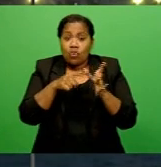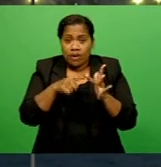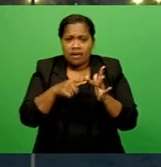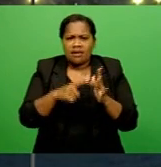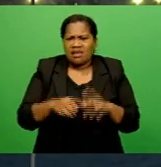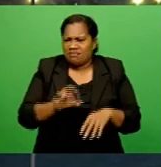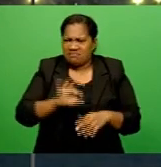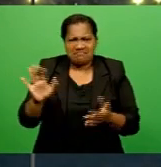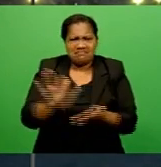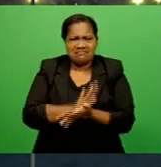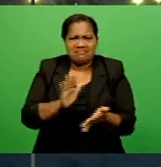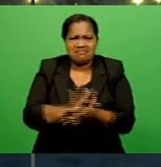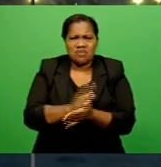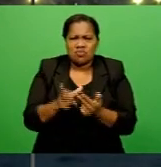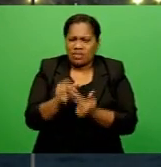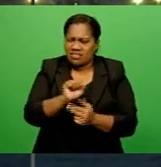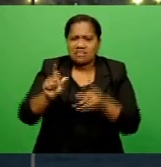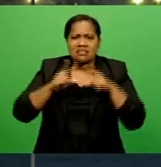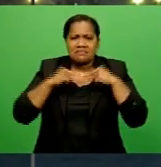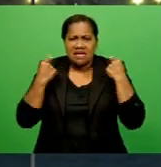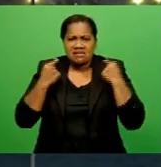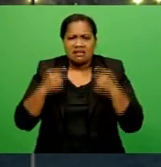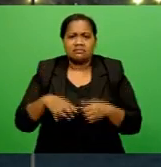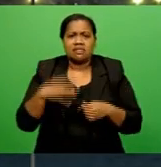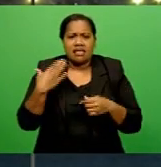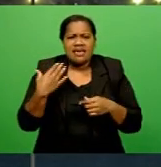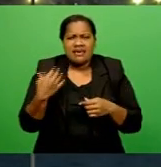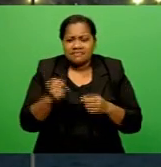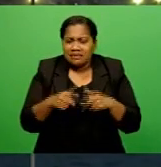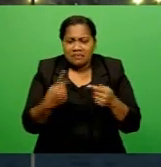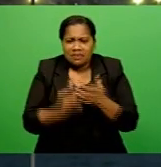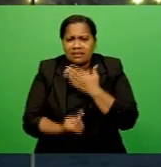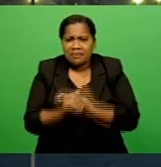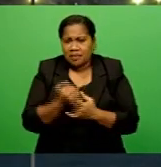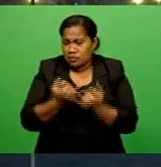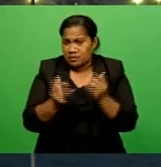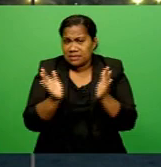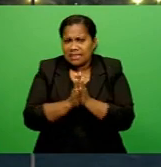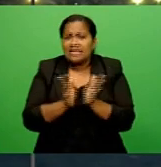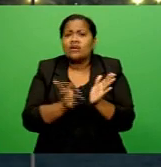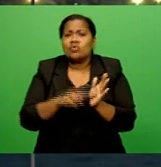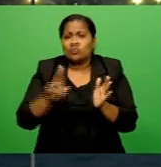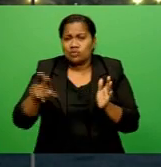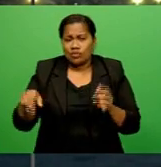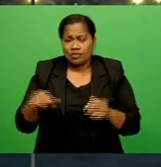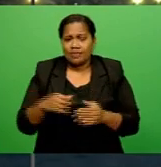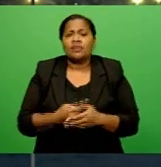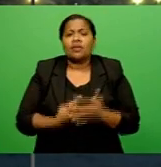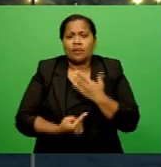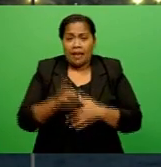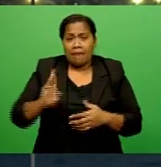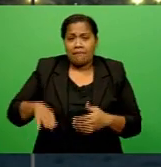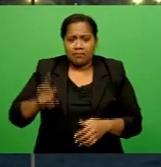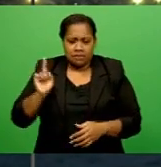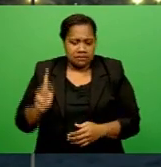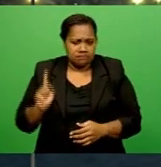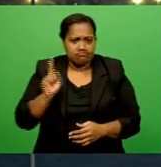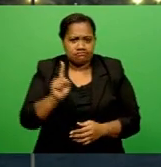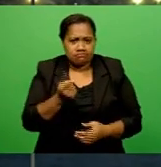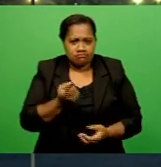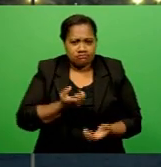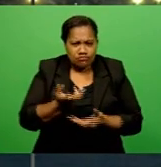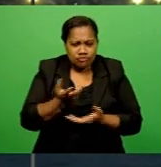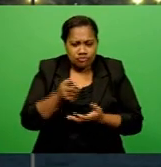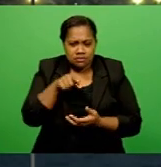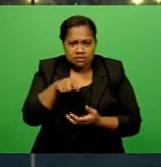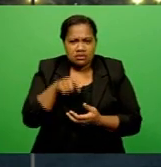There was a commotion at the Victory Assemblies of God Church in Makoi, Nosori on Sunday as members confronted Pastor Ami Chand and demanded